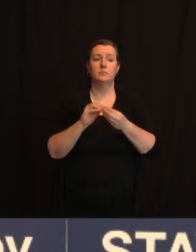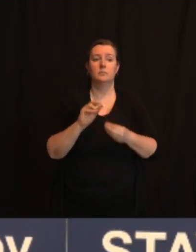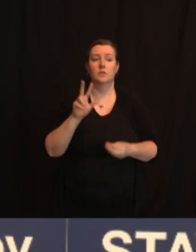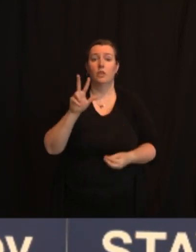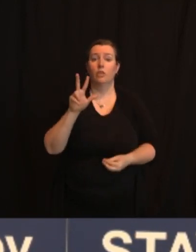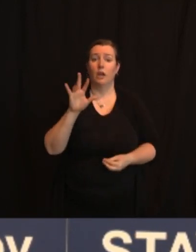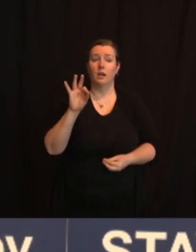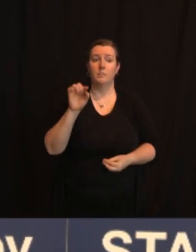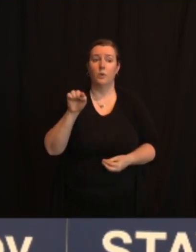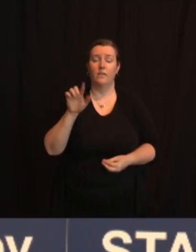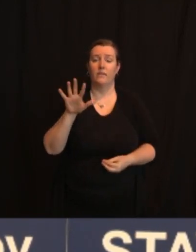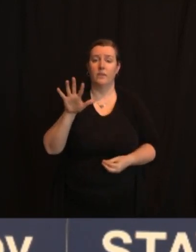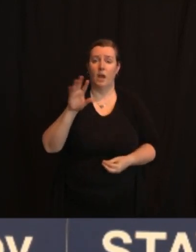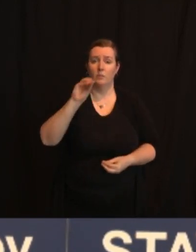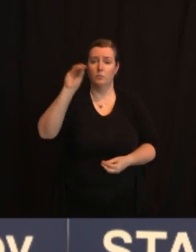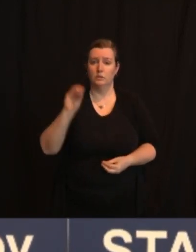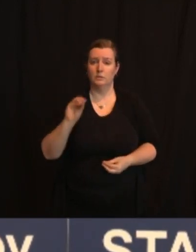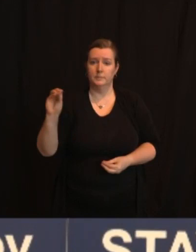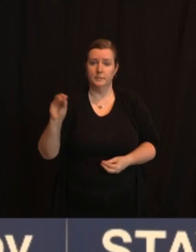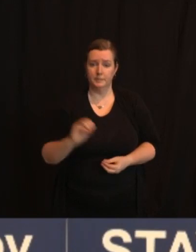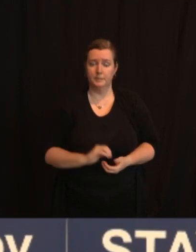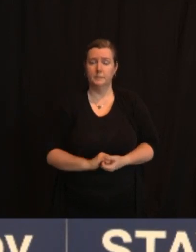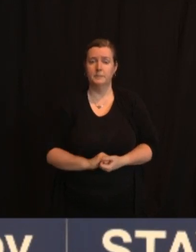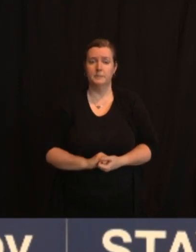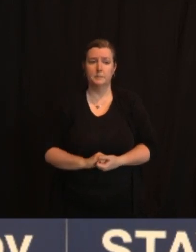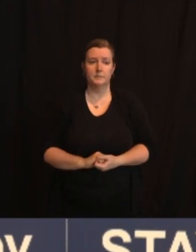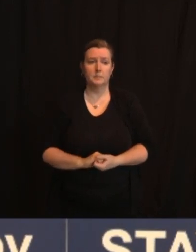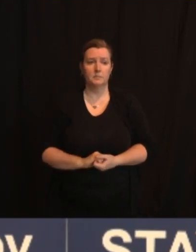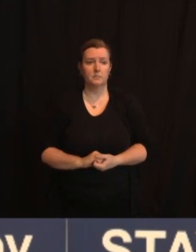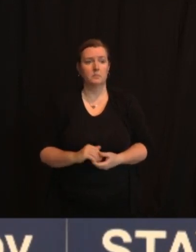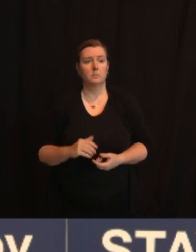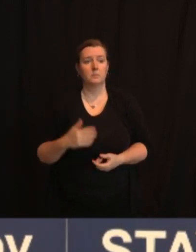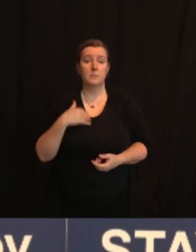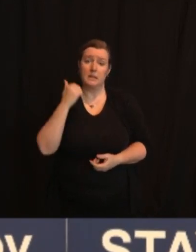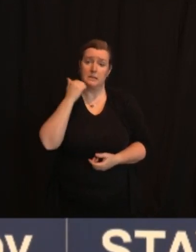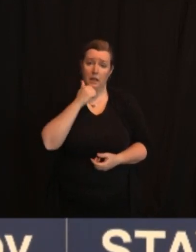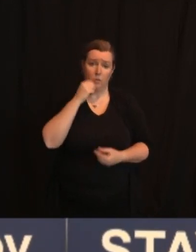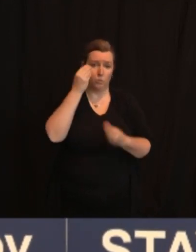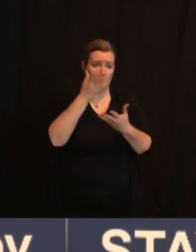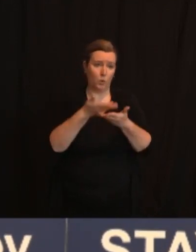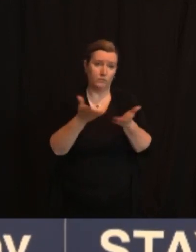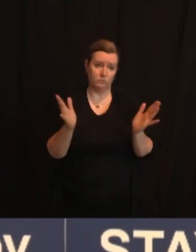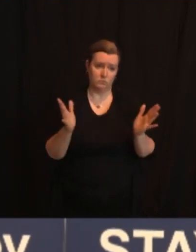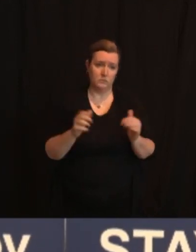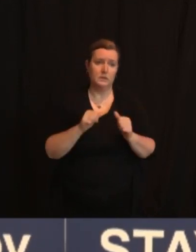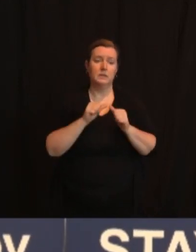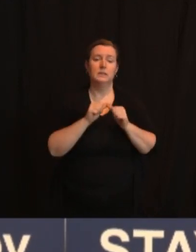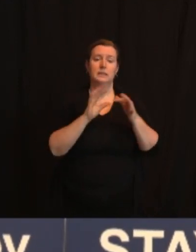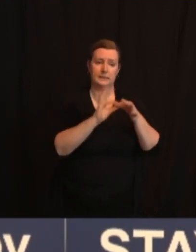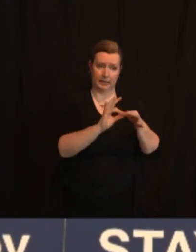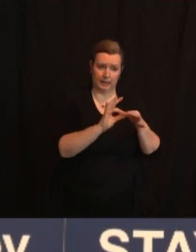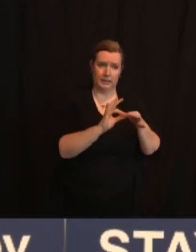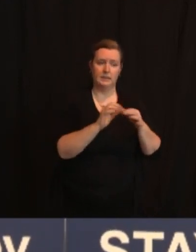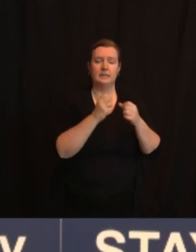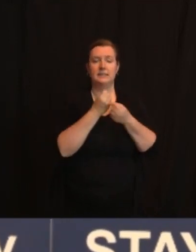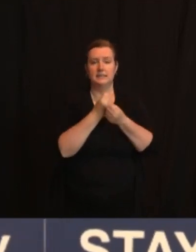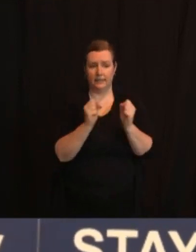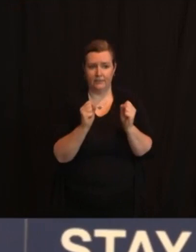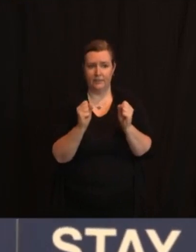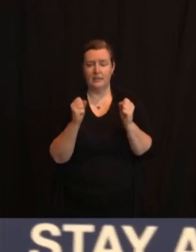39.05%. So that concludes my daily report. As always, stay connected, stay safe, and stay healthy.